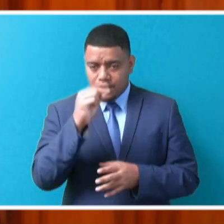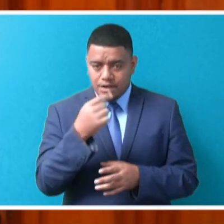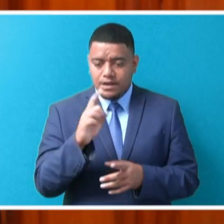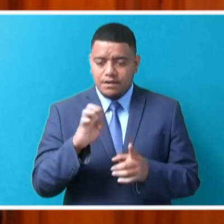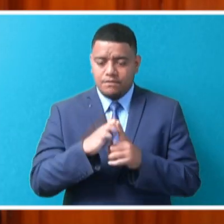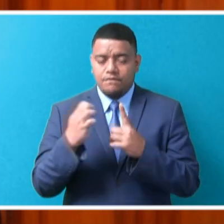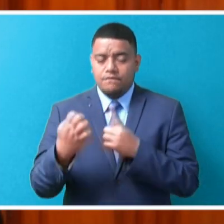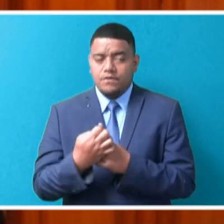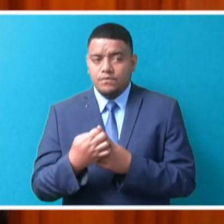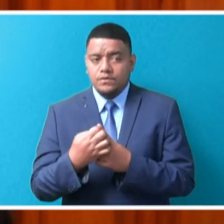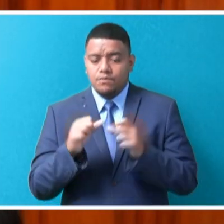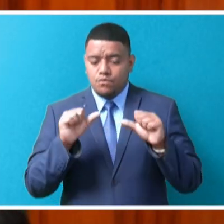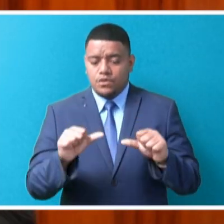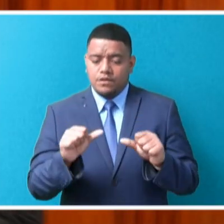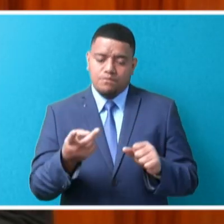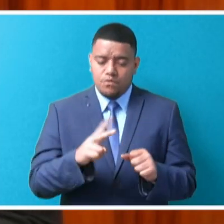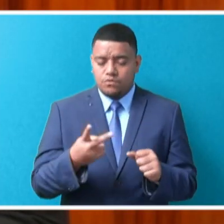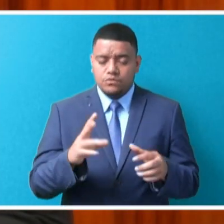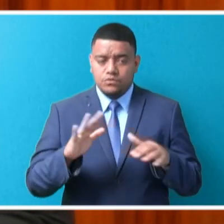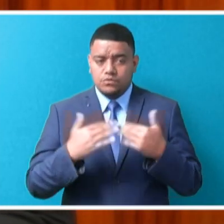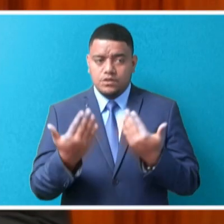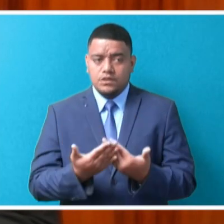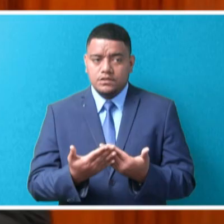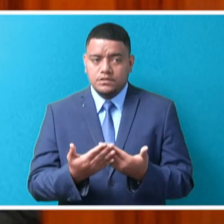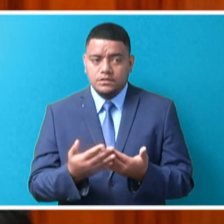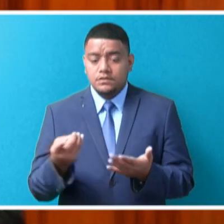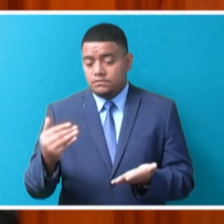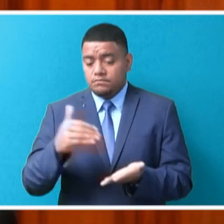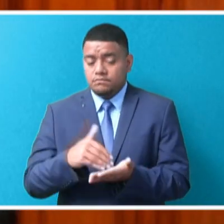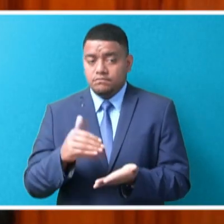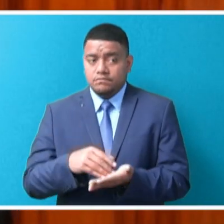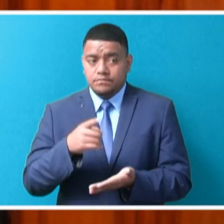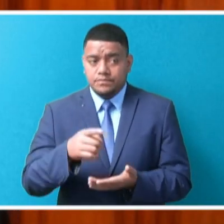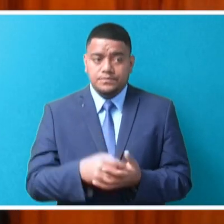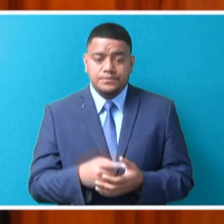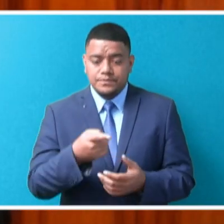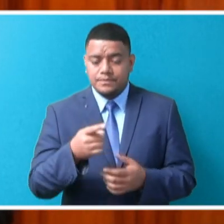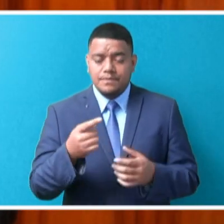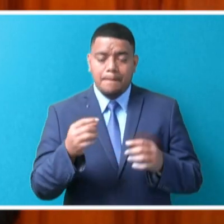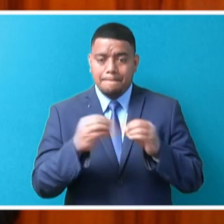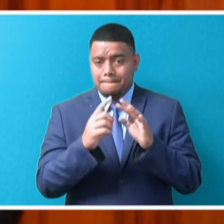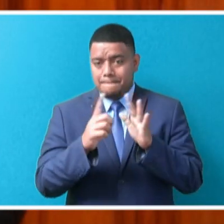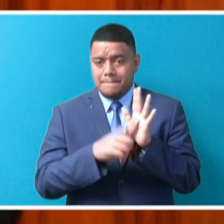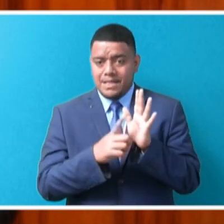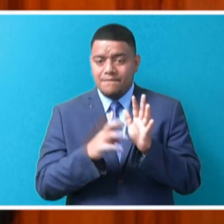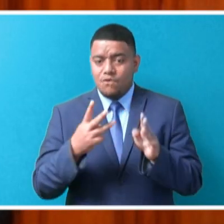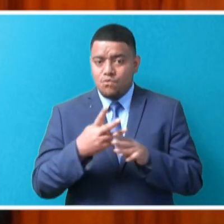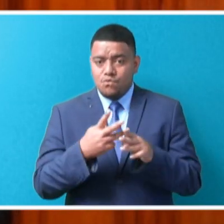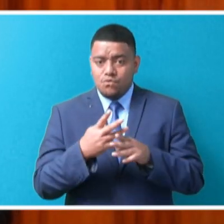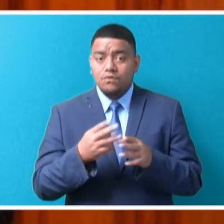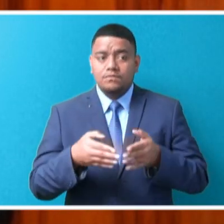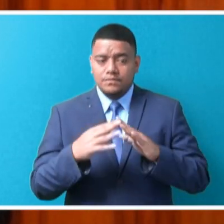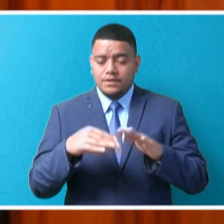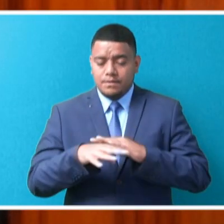stewardship move in parallel. In addition, Honorable Speaker, the Mahogany Bill has been tabled for its first reading in